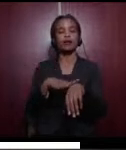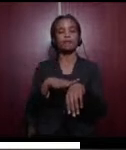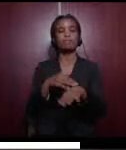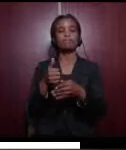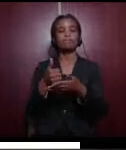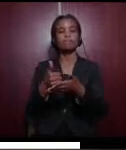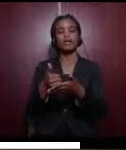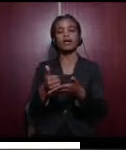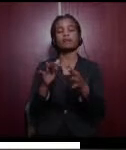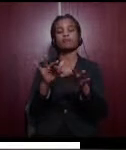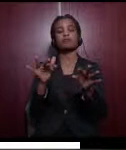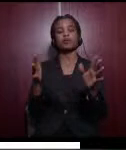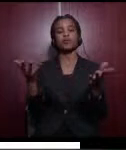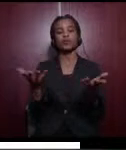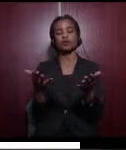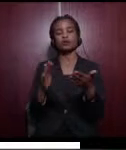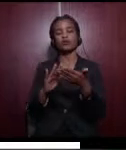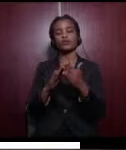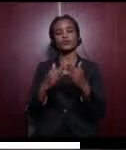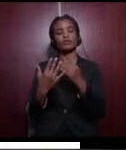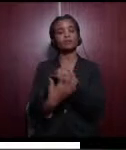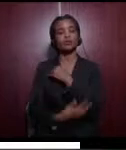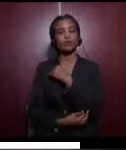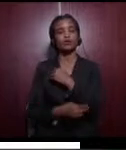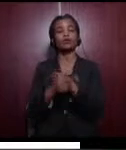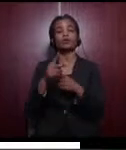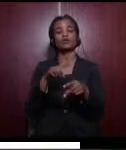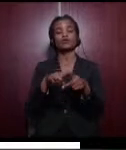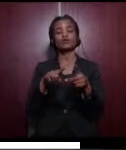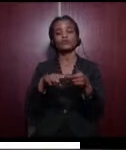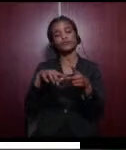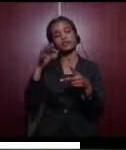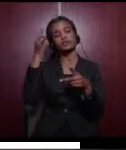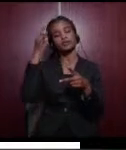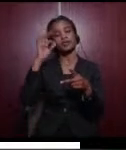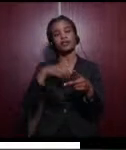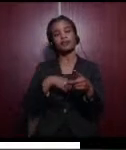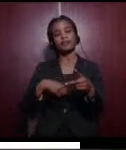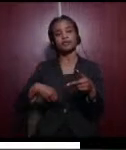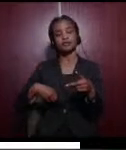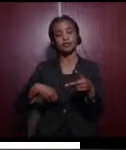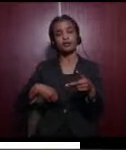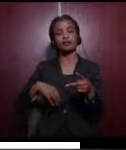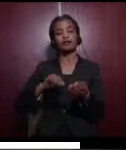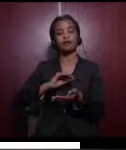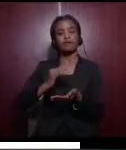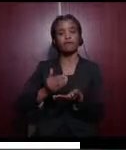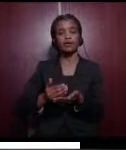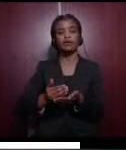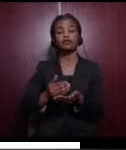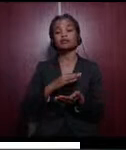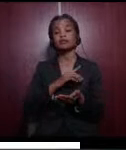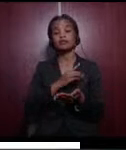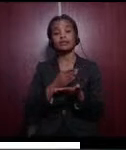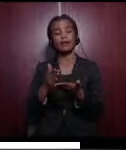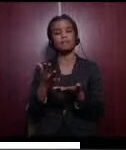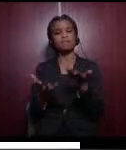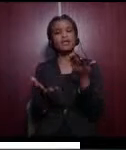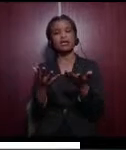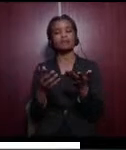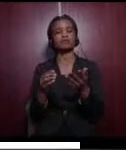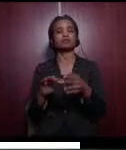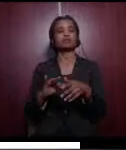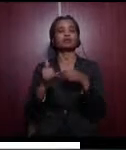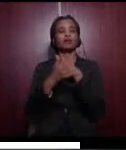communities. And then we have the State President Fund to provide short-term relief to victims and survivors of acts of terrorism. So